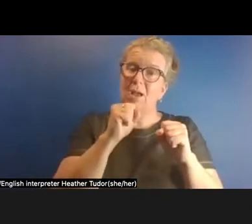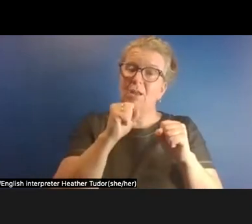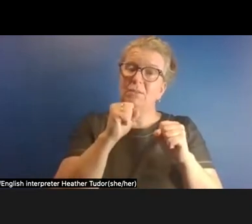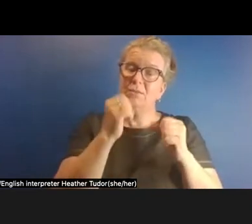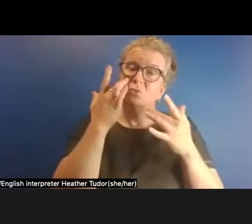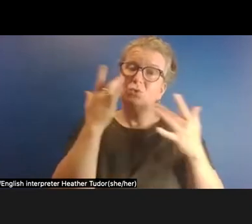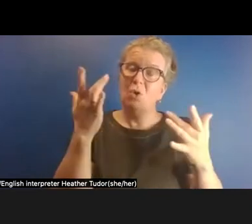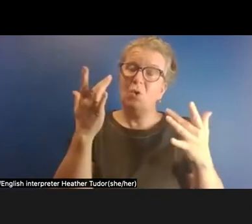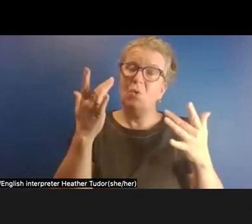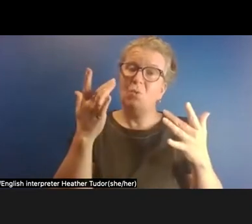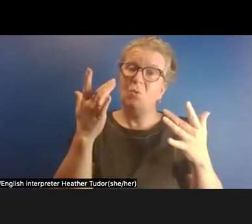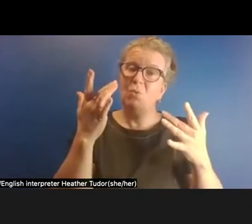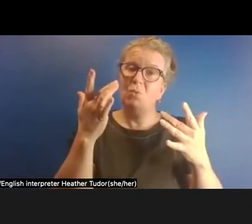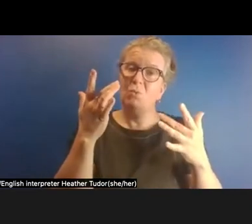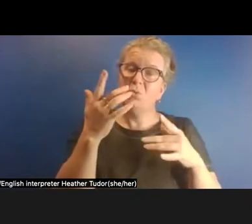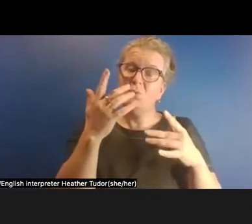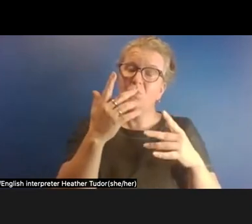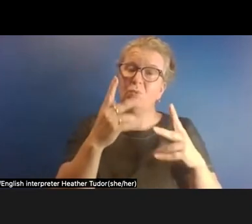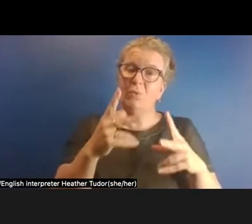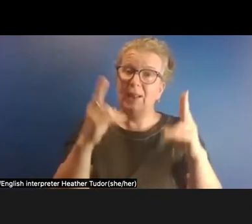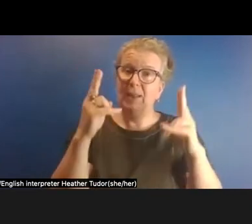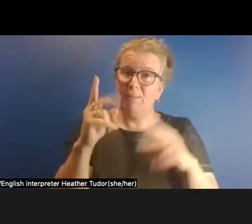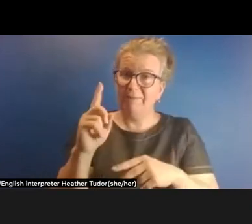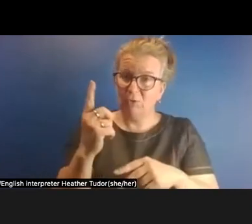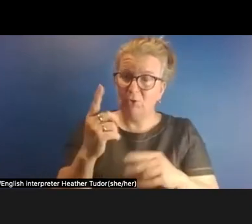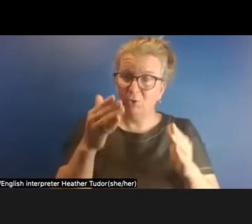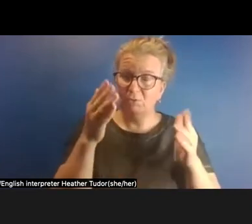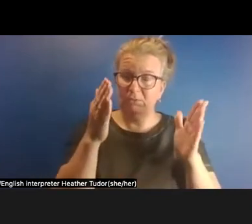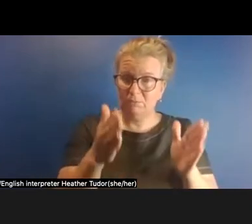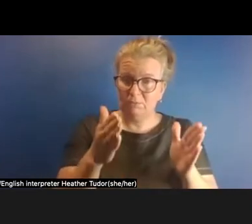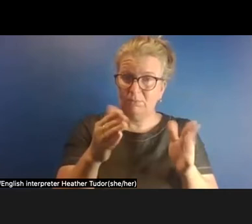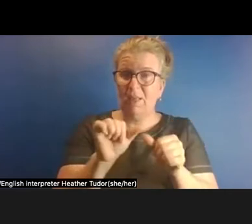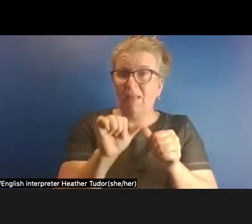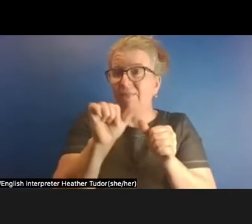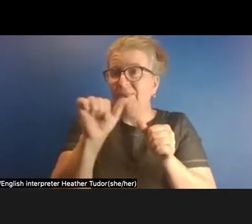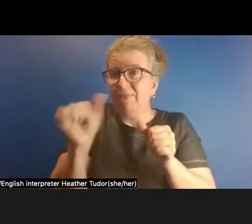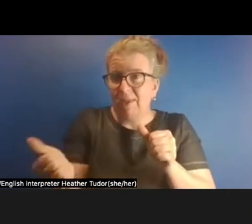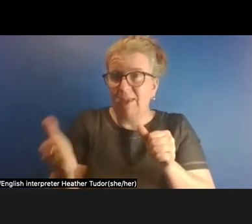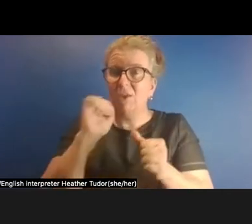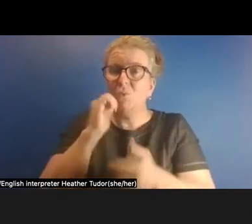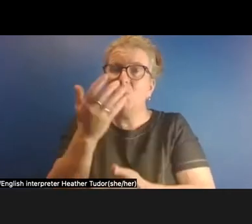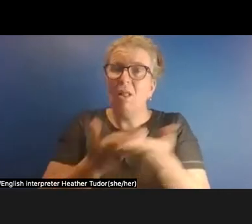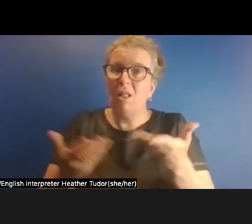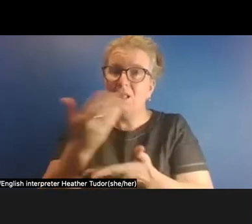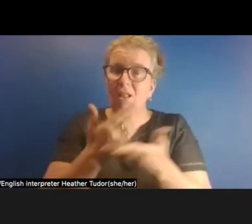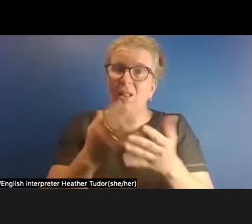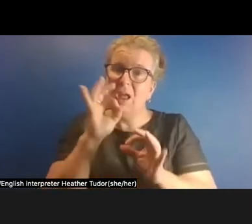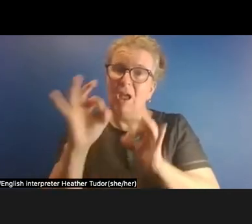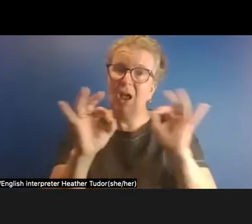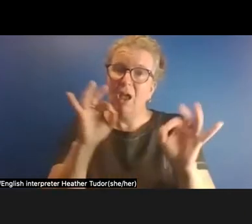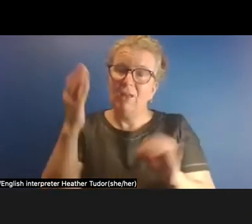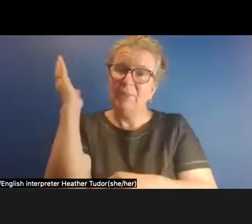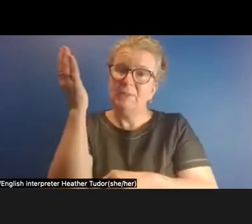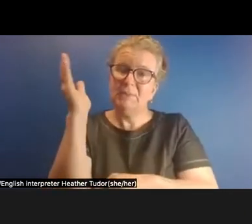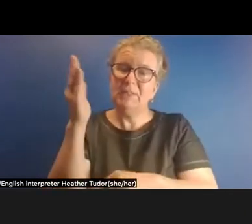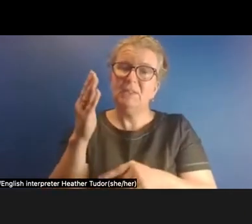to our speakers' lives and how caste has factored in their lives. And I will